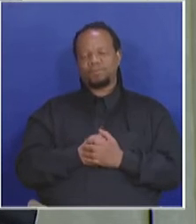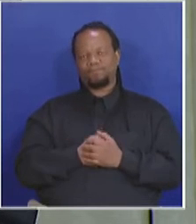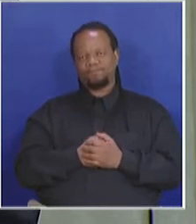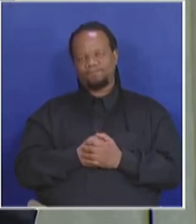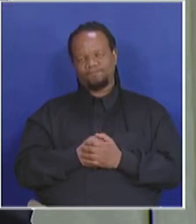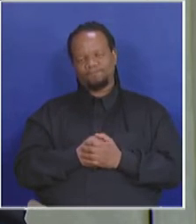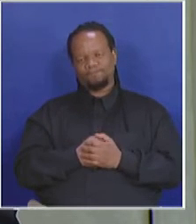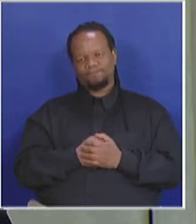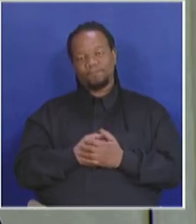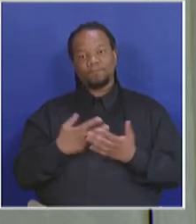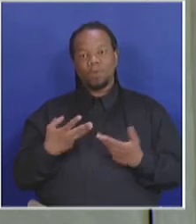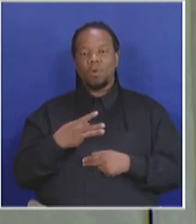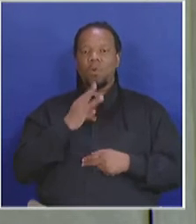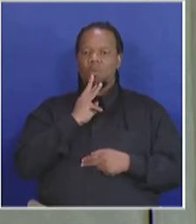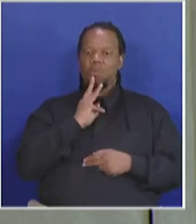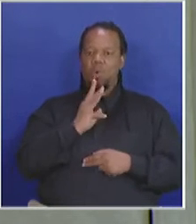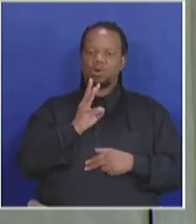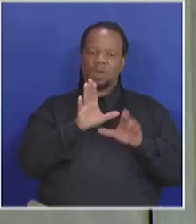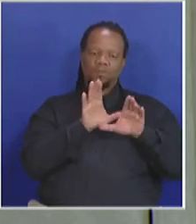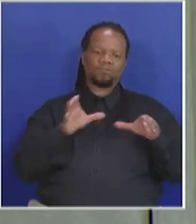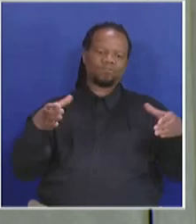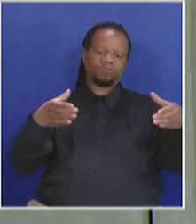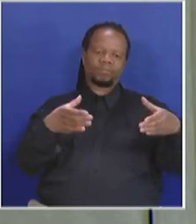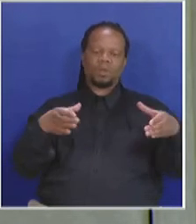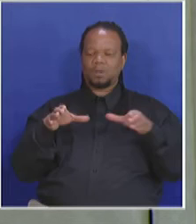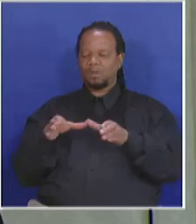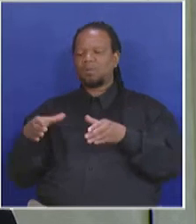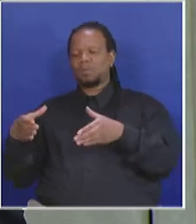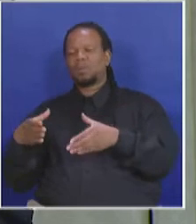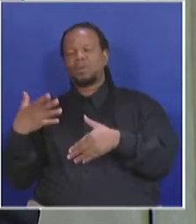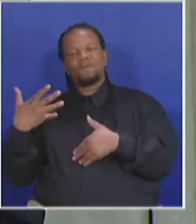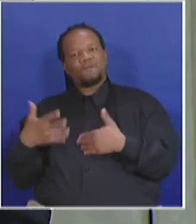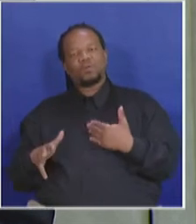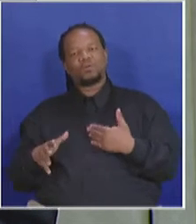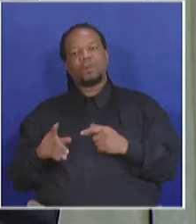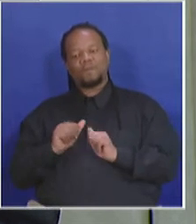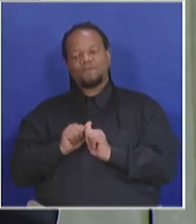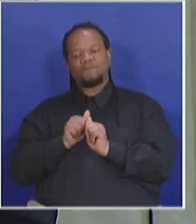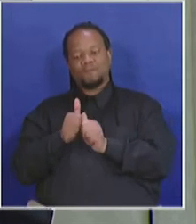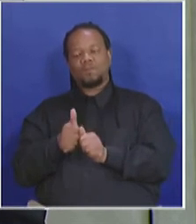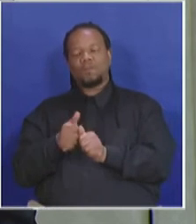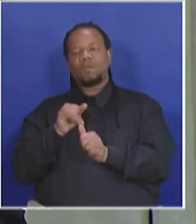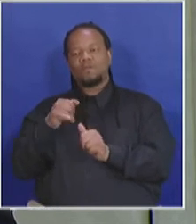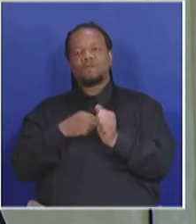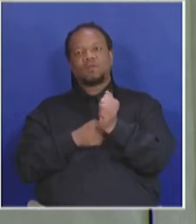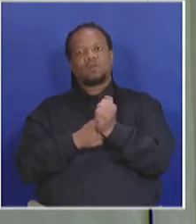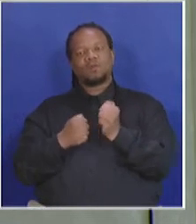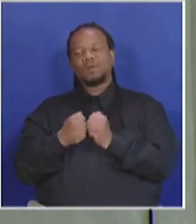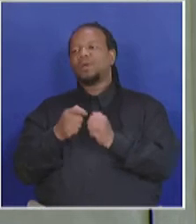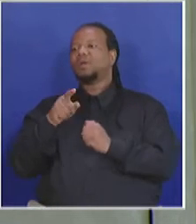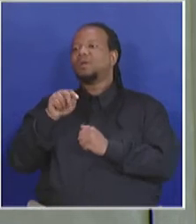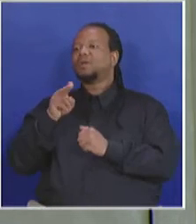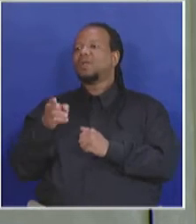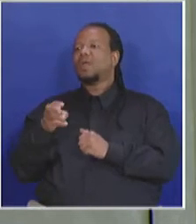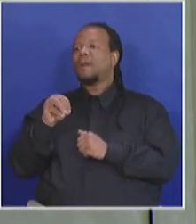fairness, water infrastructure is being installed in terms of the infrastructure. You go around Tembisile, you'll